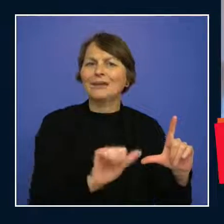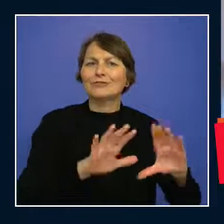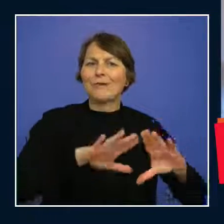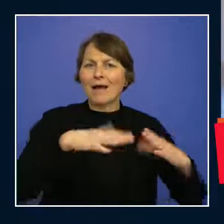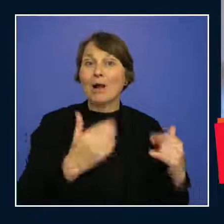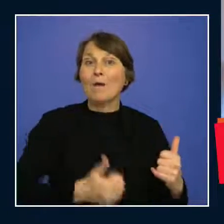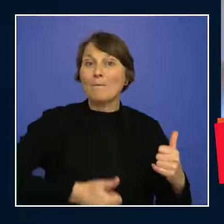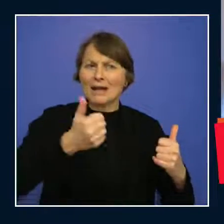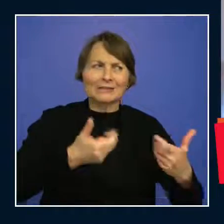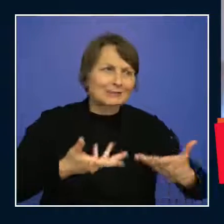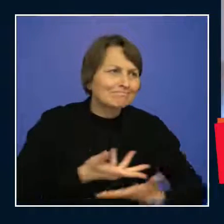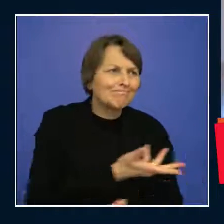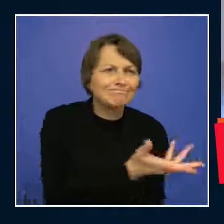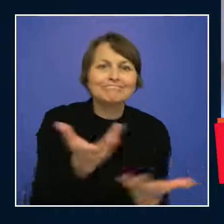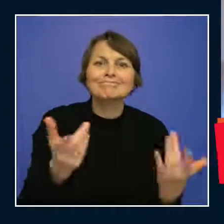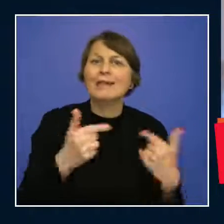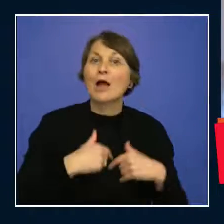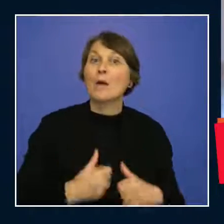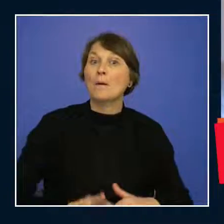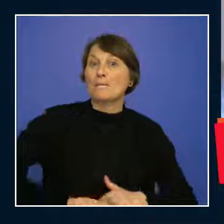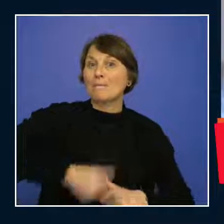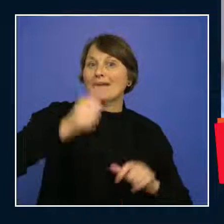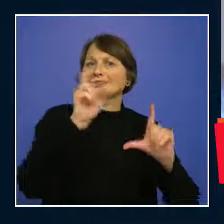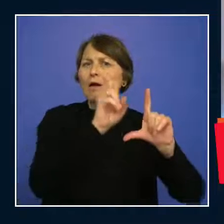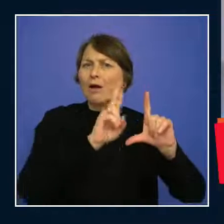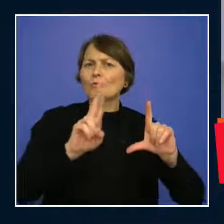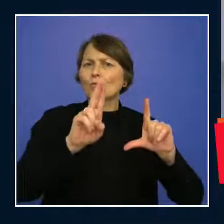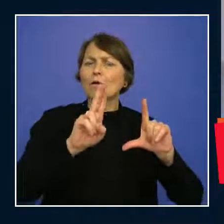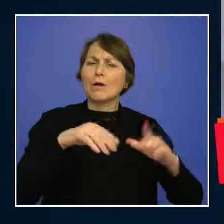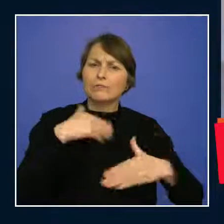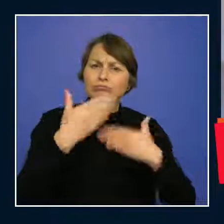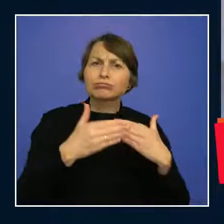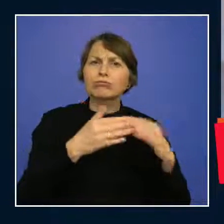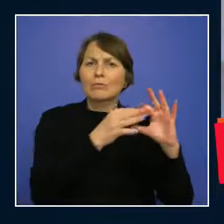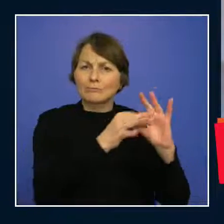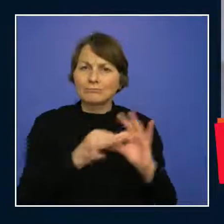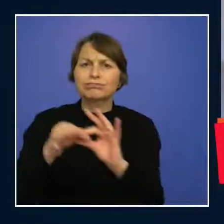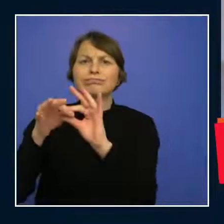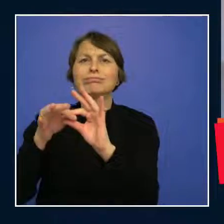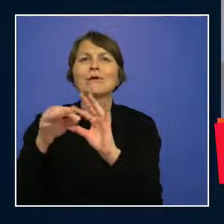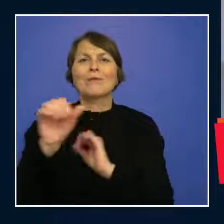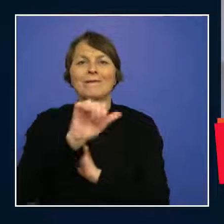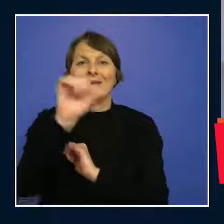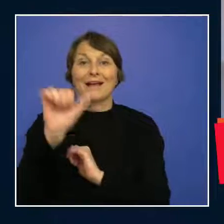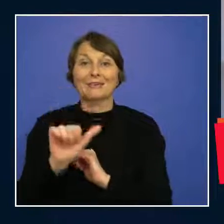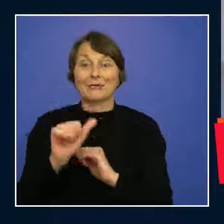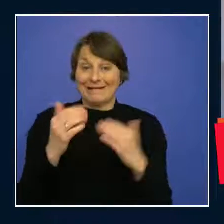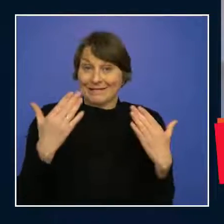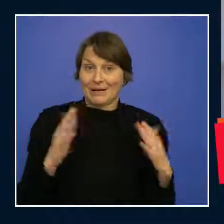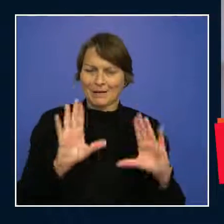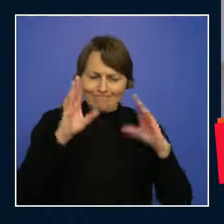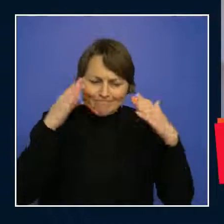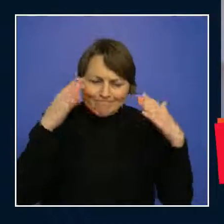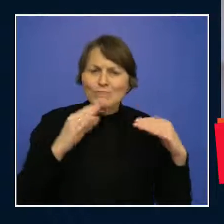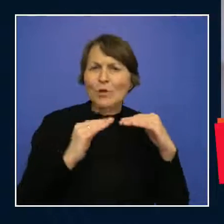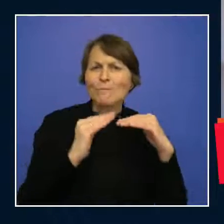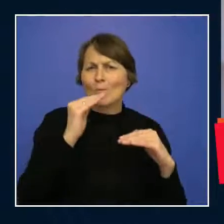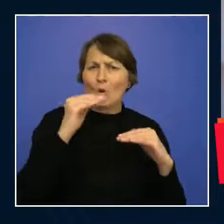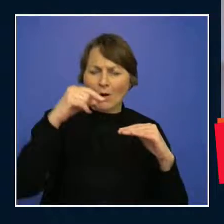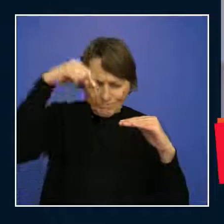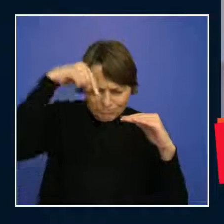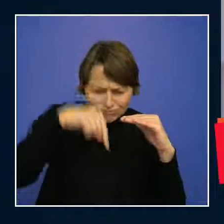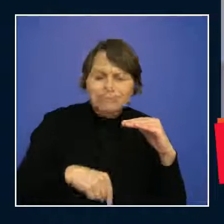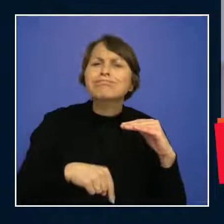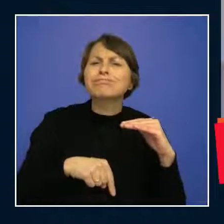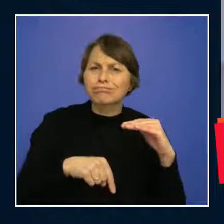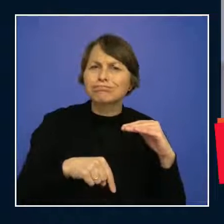run Umbraco or any other web app successfully on Azure. In this 3rd episode, we will dive into Azure networking with Microsoft